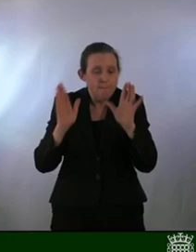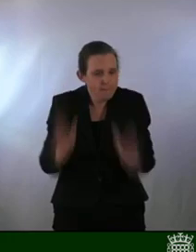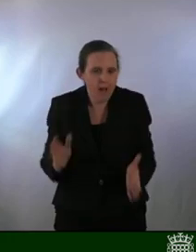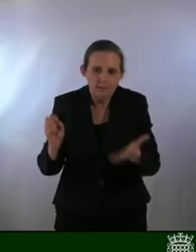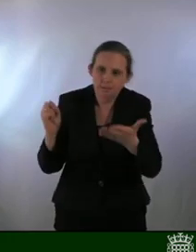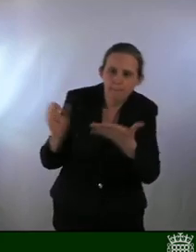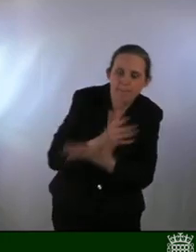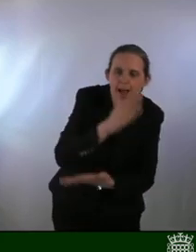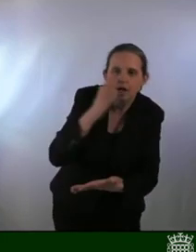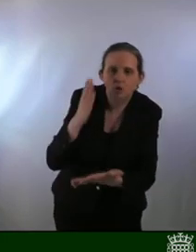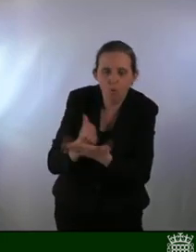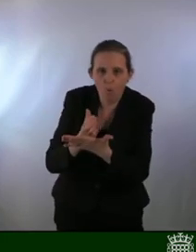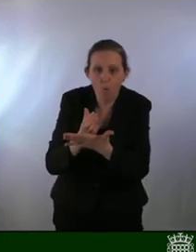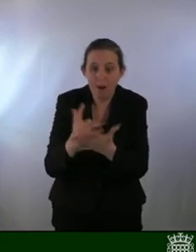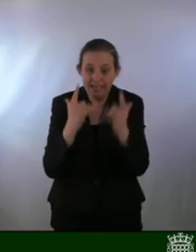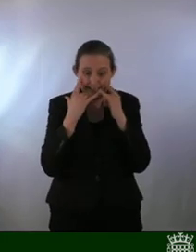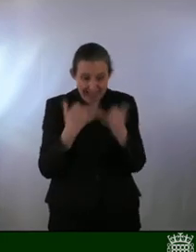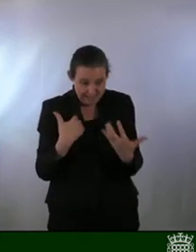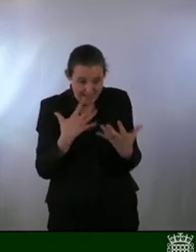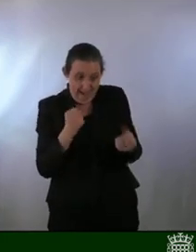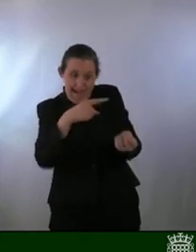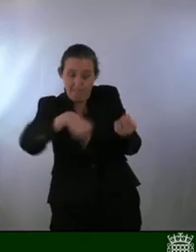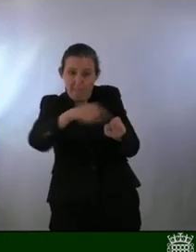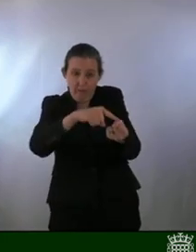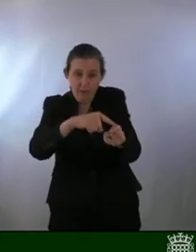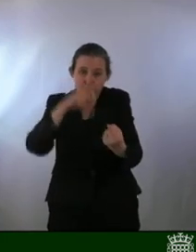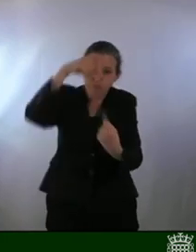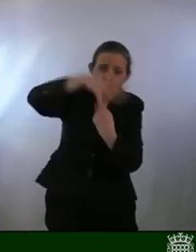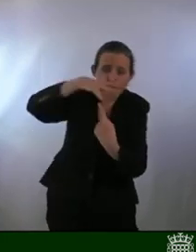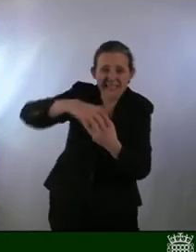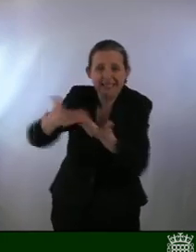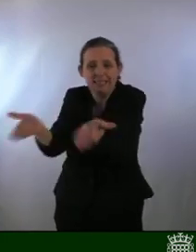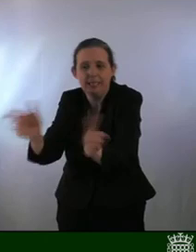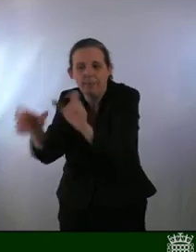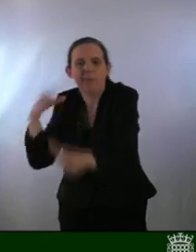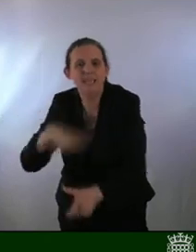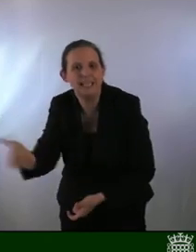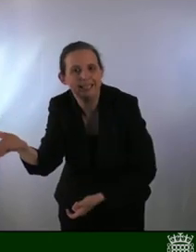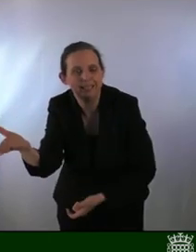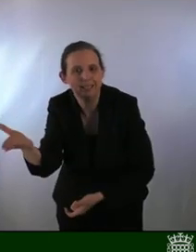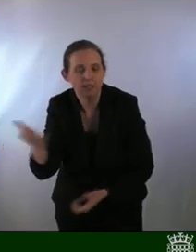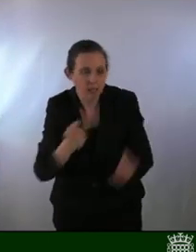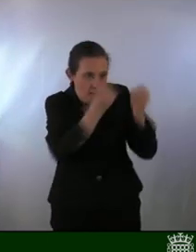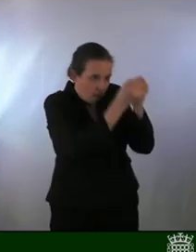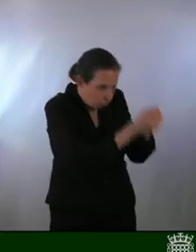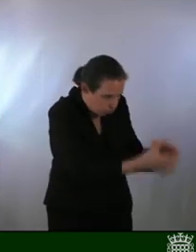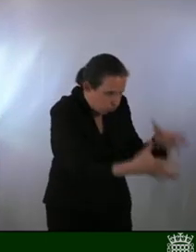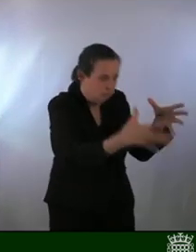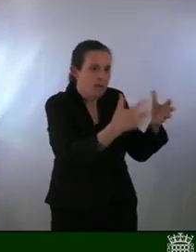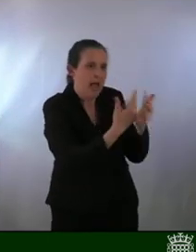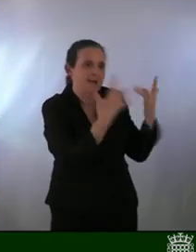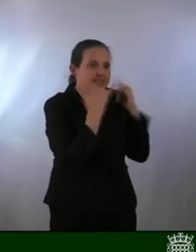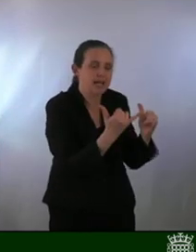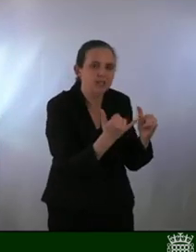the use of the tests we have are prioritised, and as we expand testing capability, so we will expand